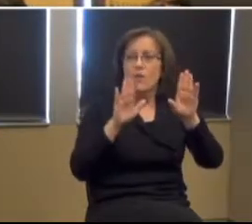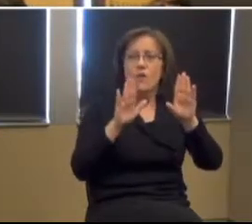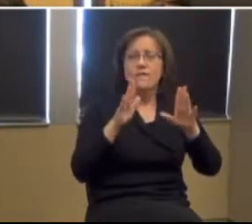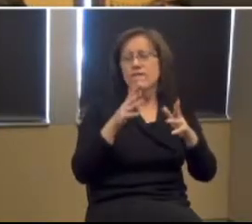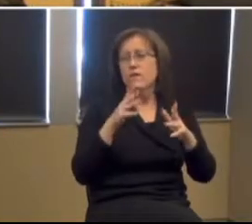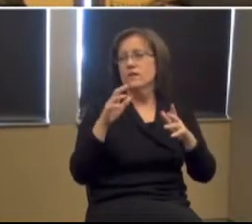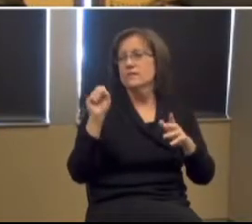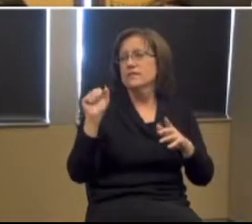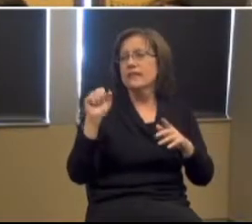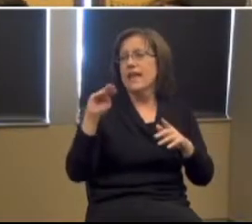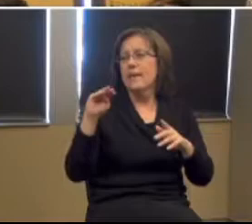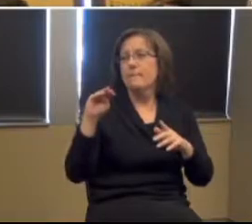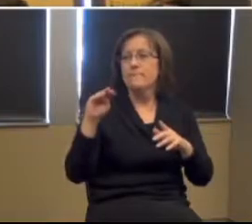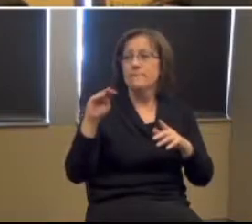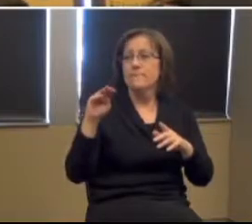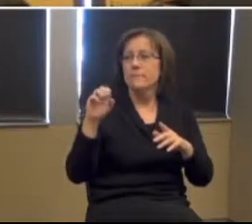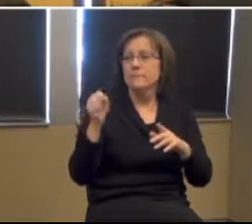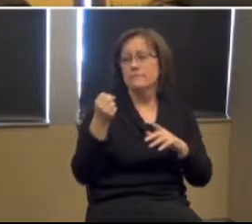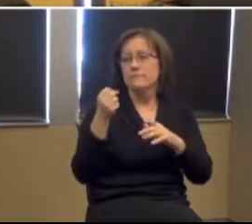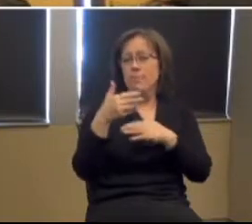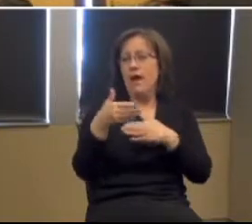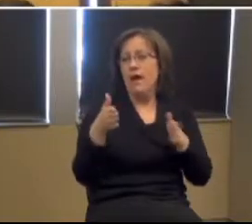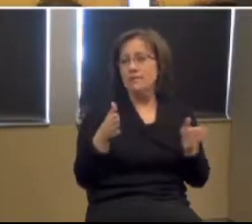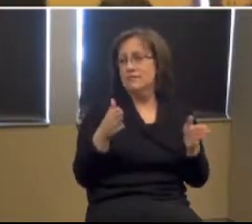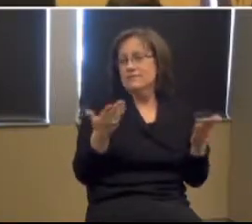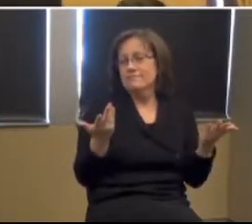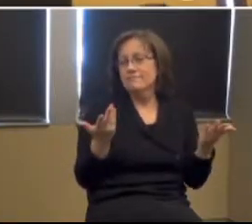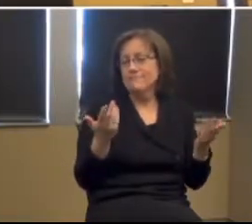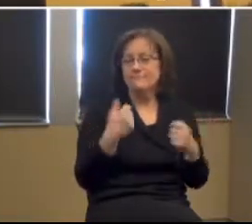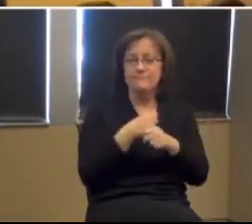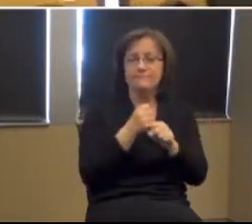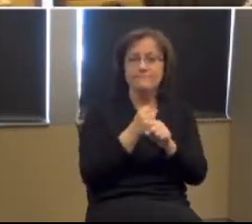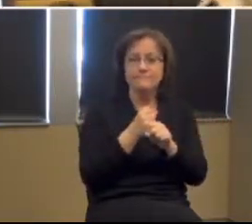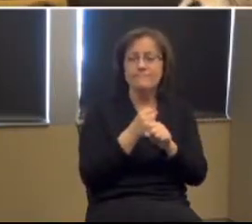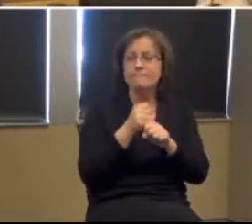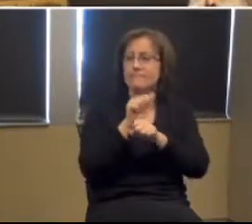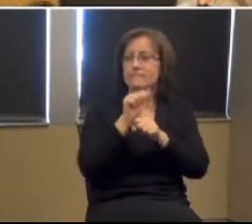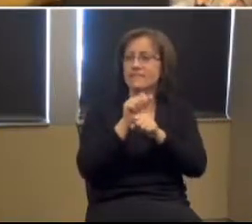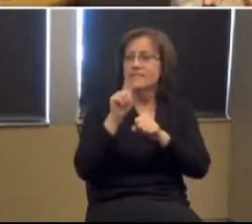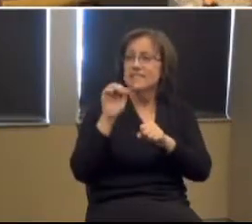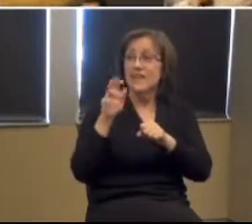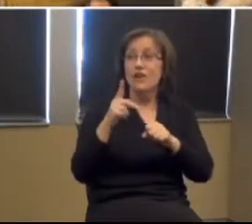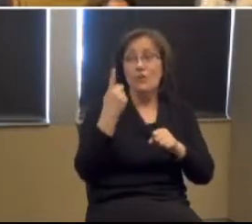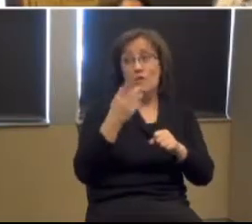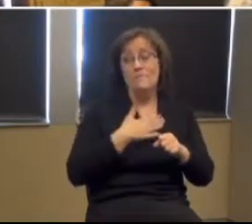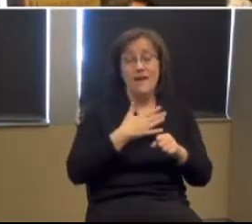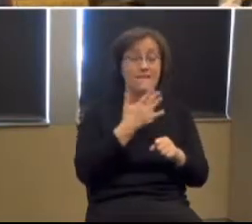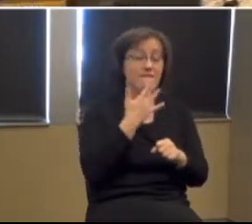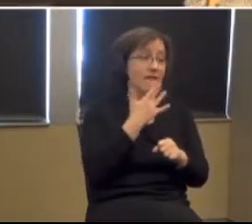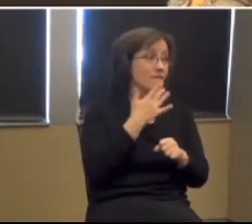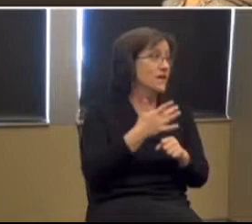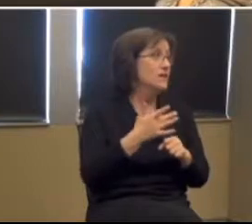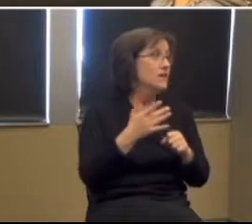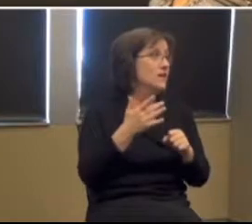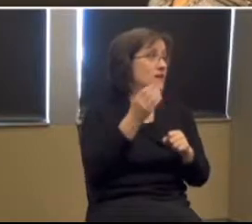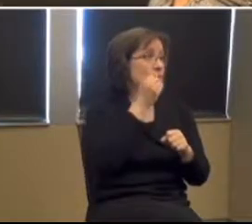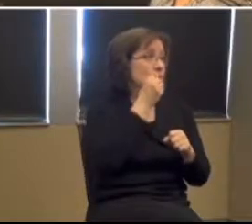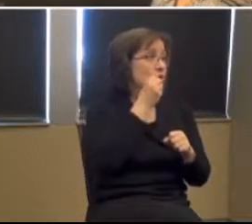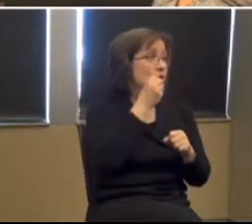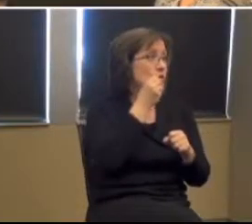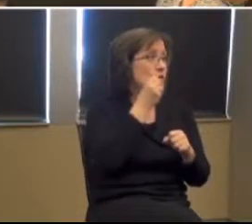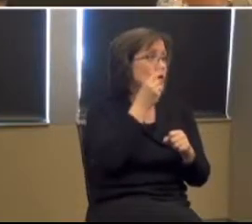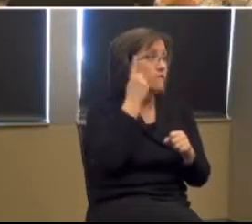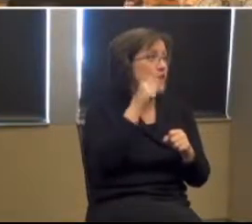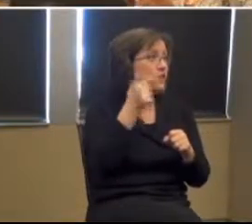and create a task from that. This is a task, It's right? one of my favorites. Fix food for And the yourself independently.